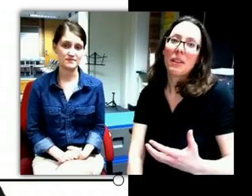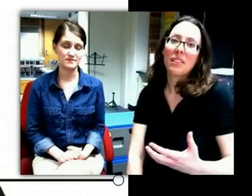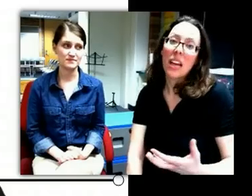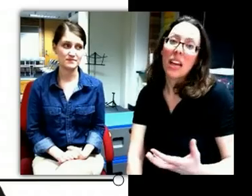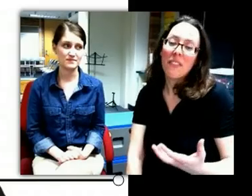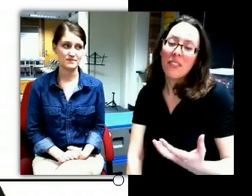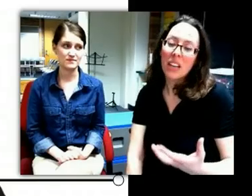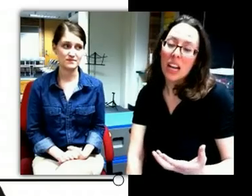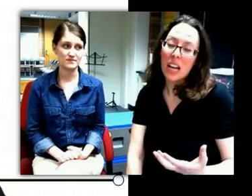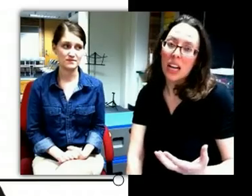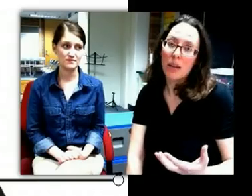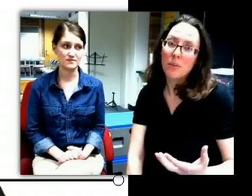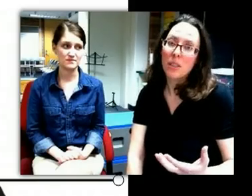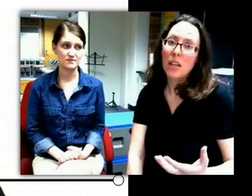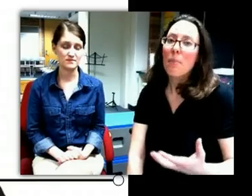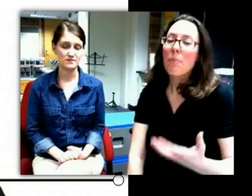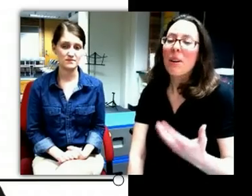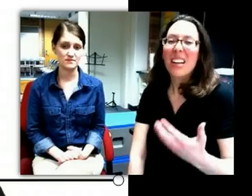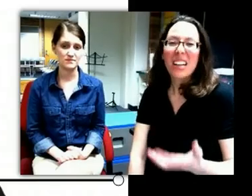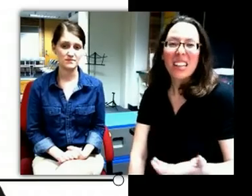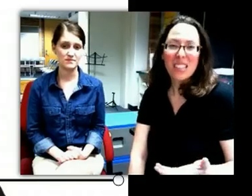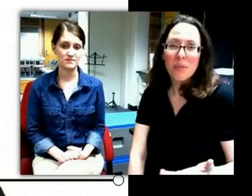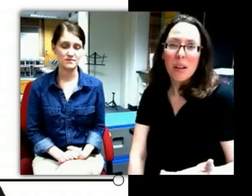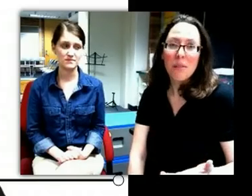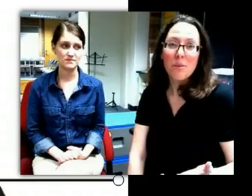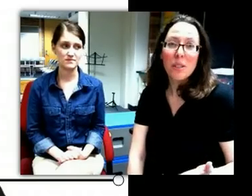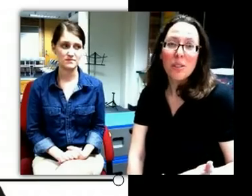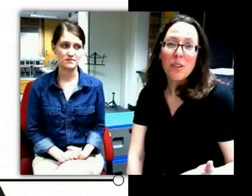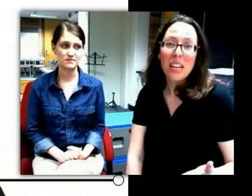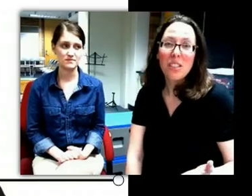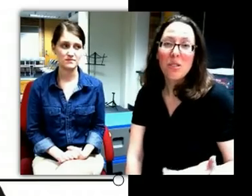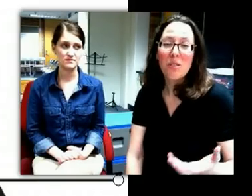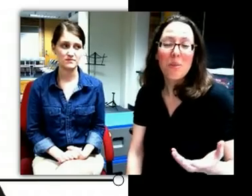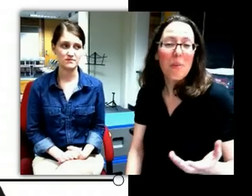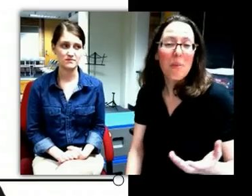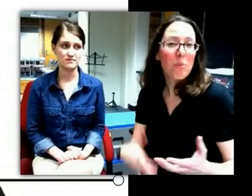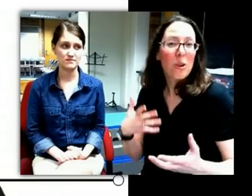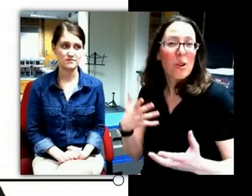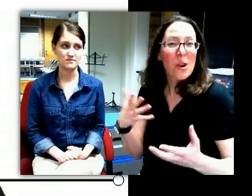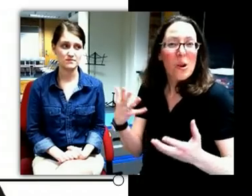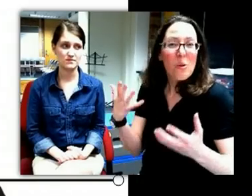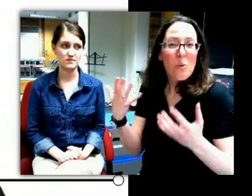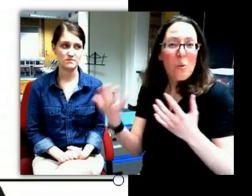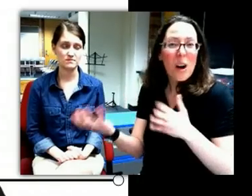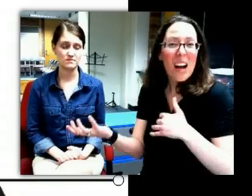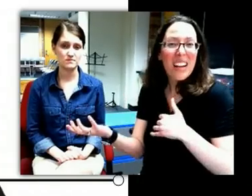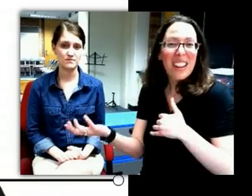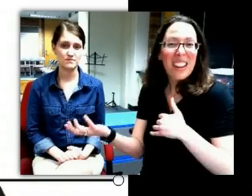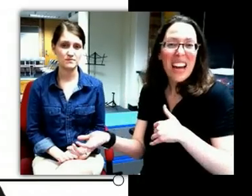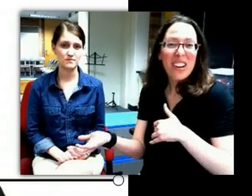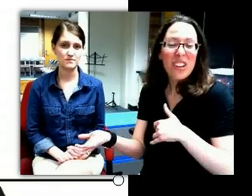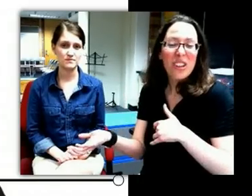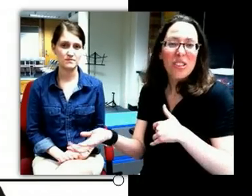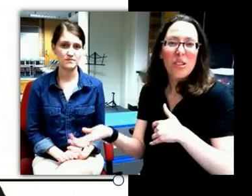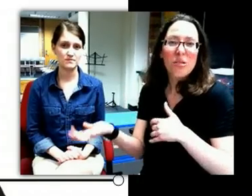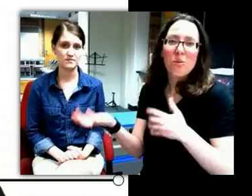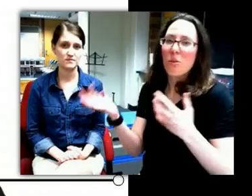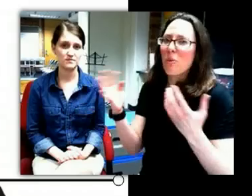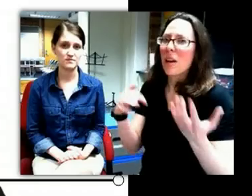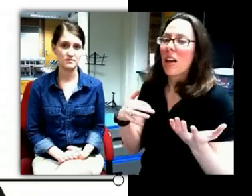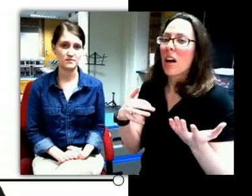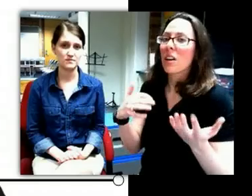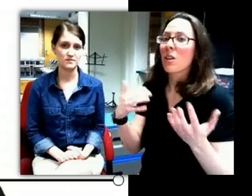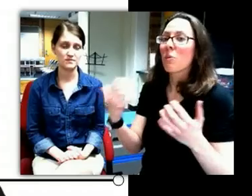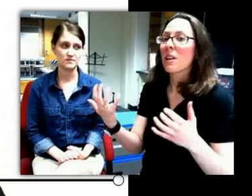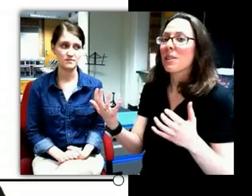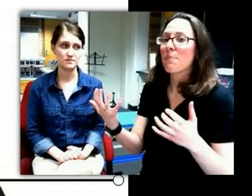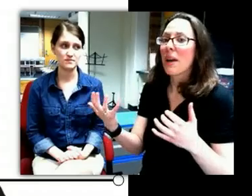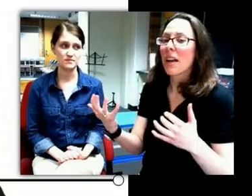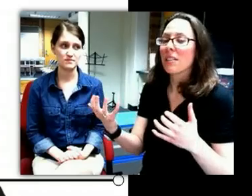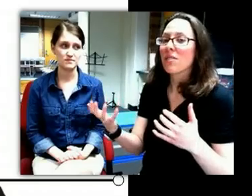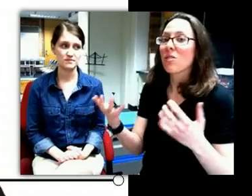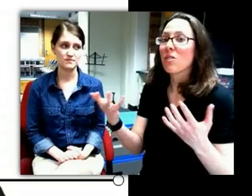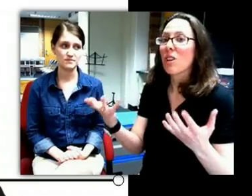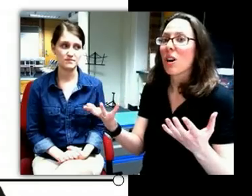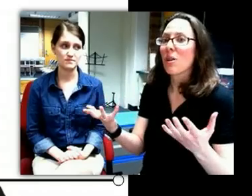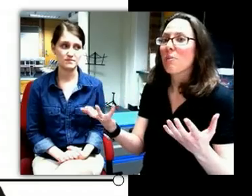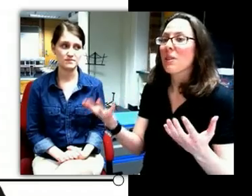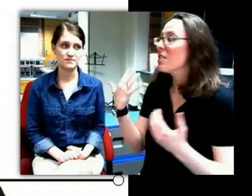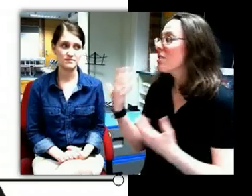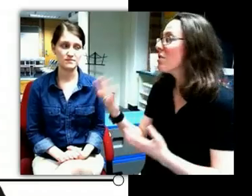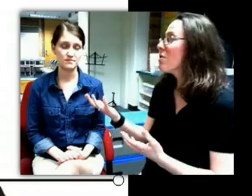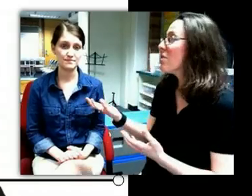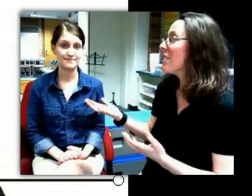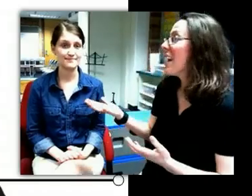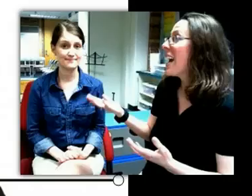lines and spaces have names. But it can sometimes be tricky to remember what letter goes with what line or what space.